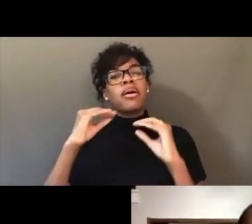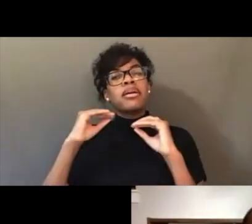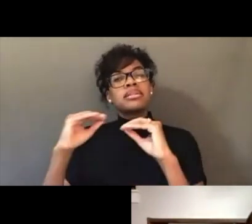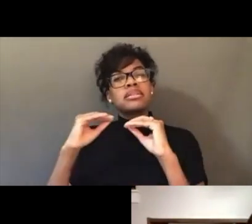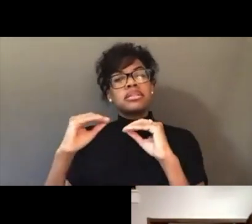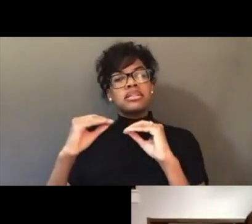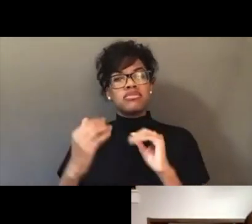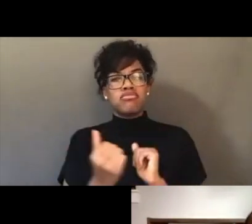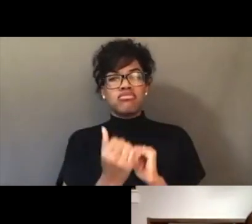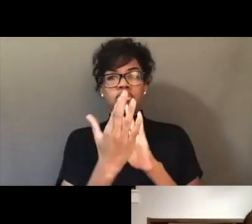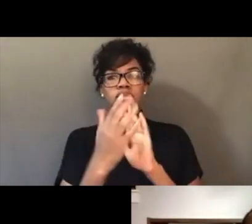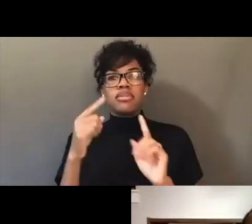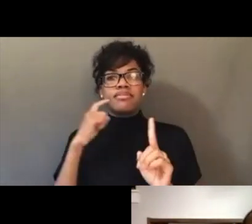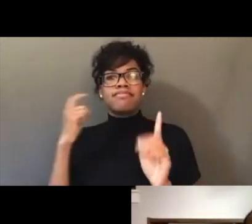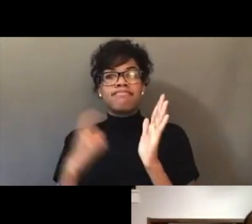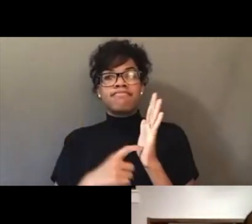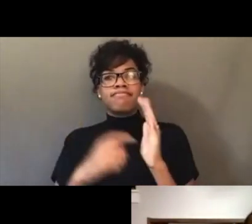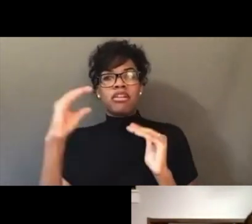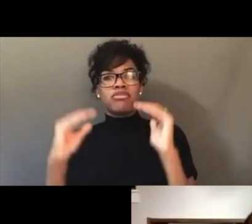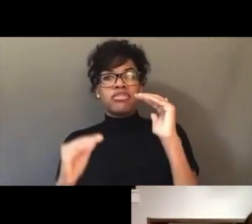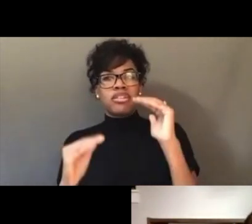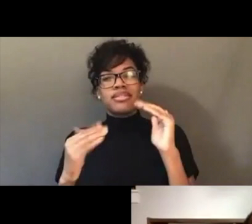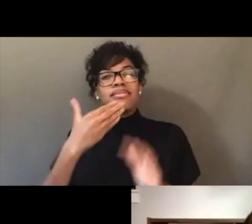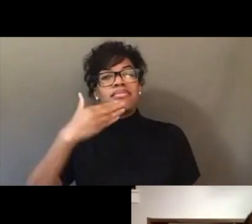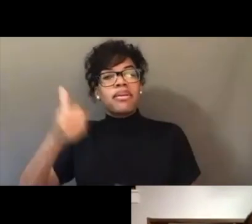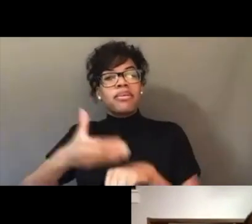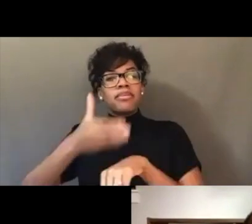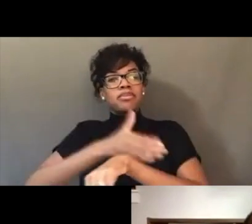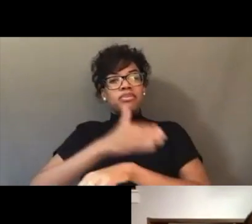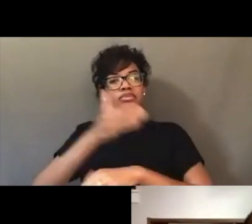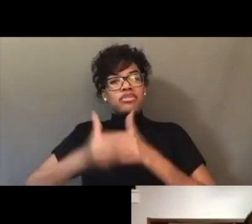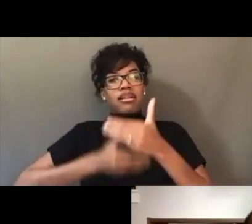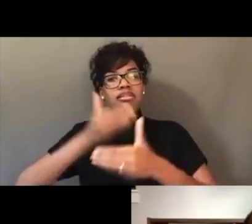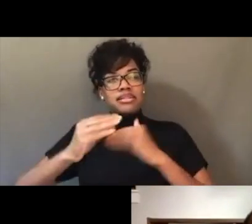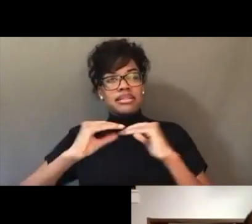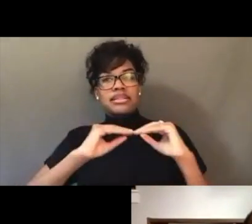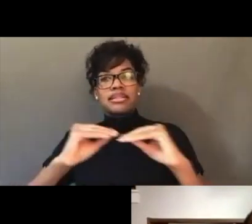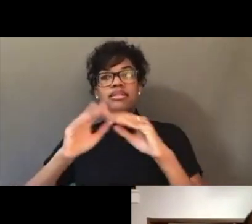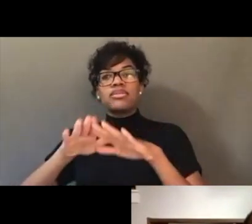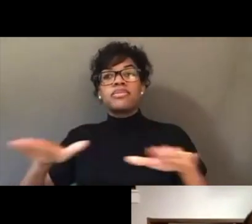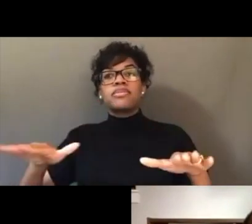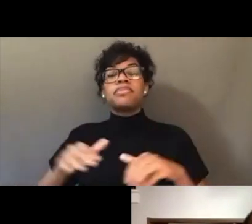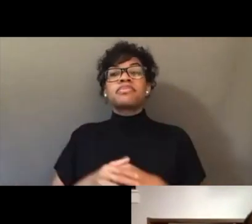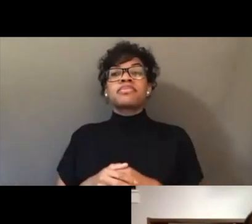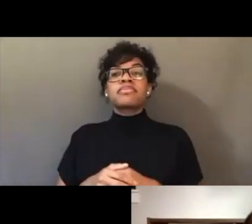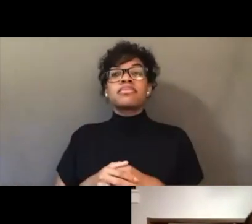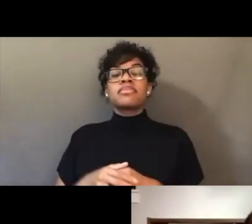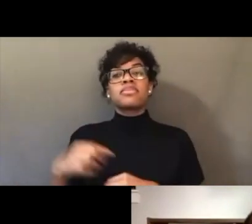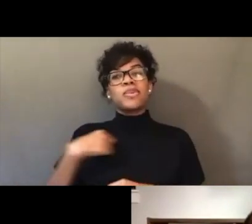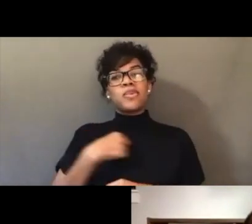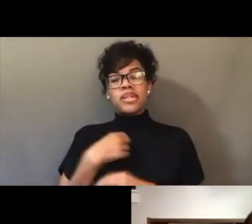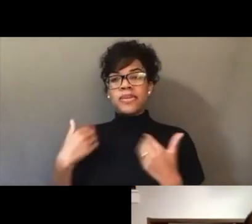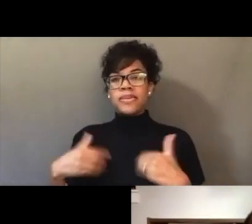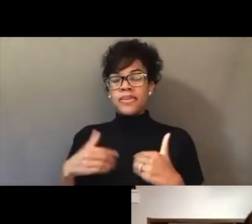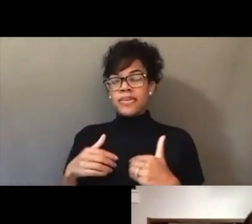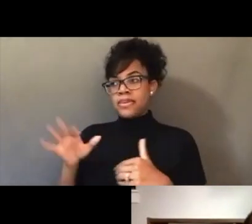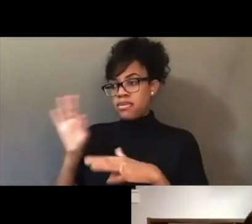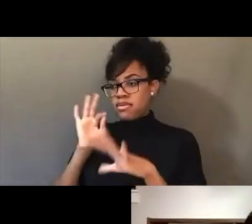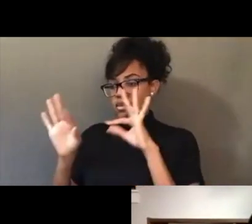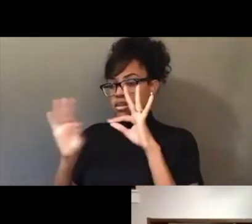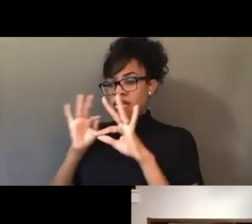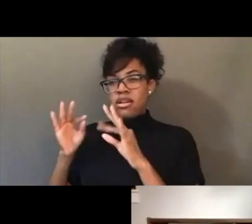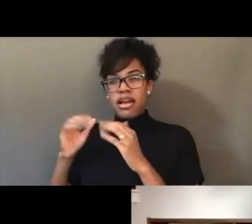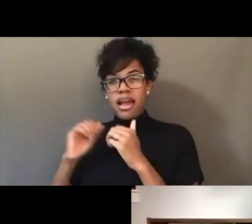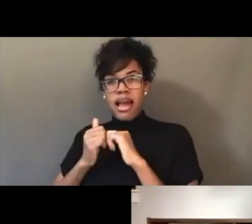reflect, and to discuss. And so as we explore new ways of teaching and learning alongside young